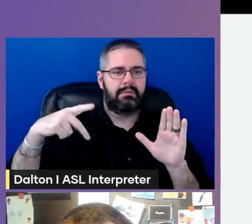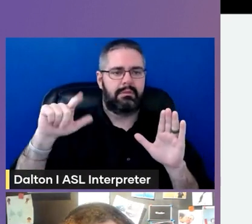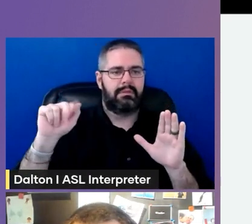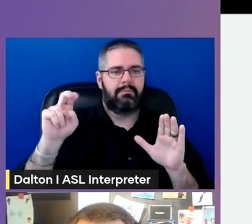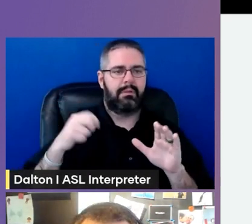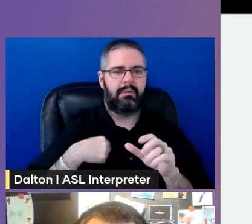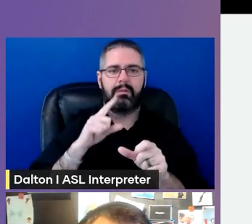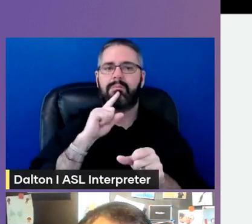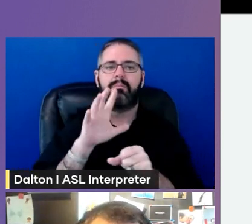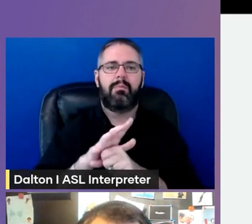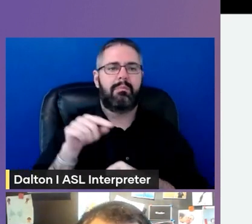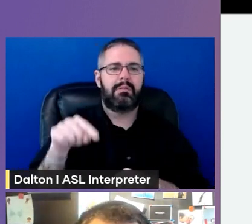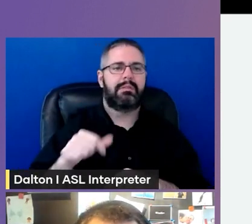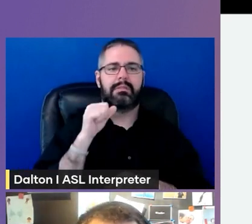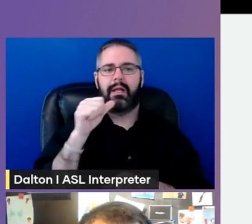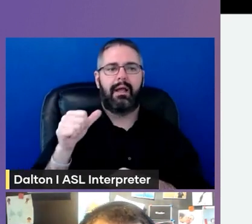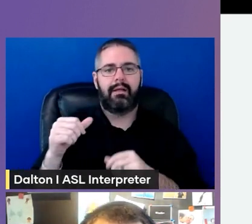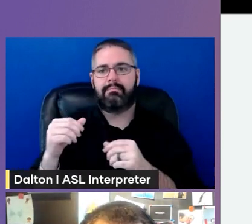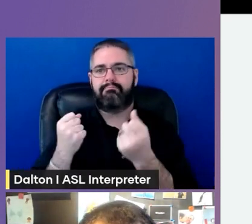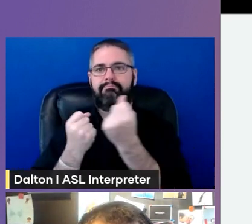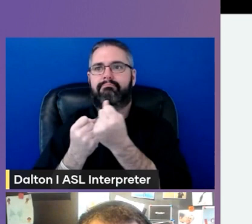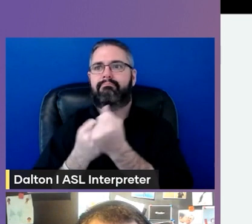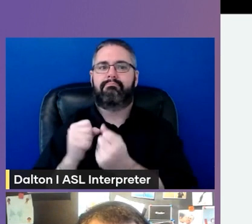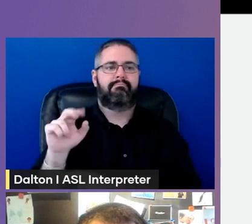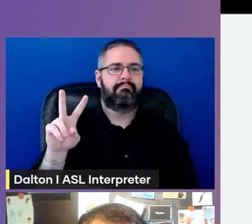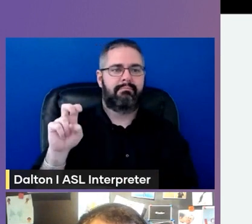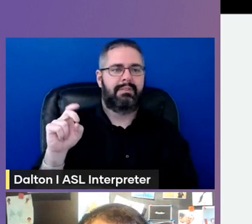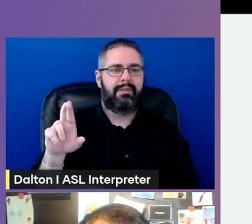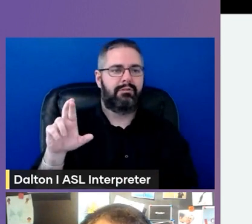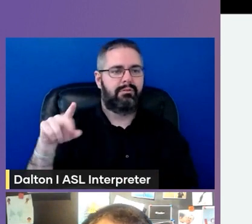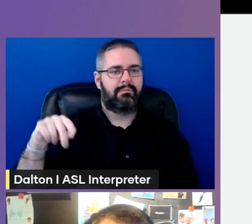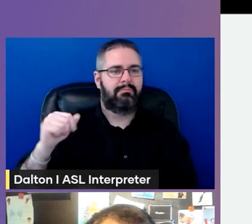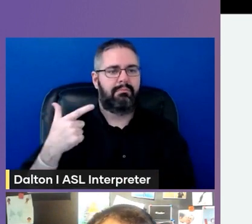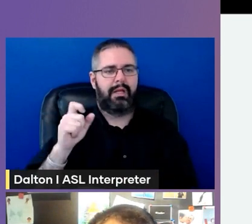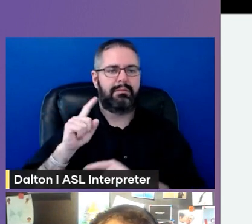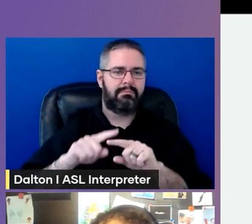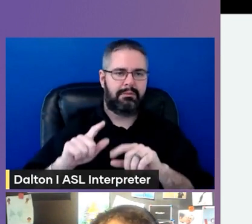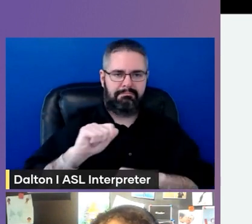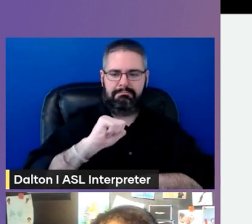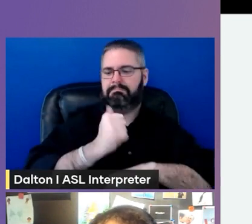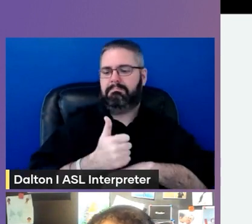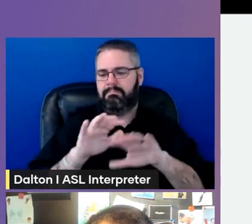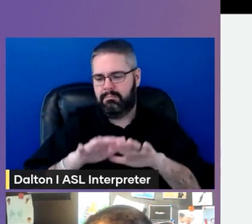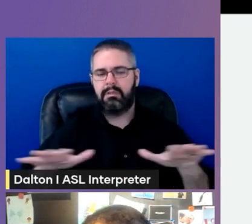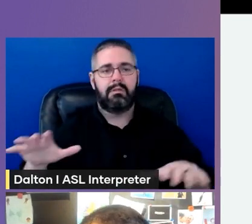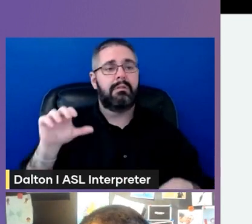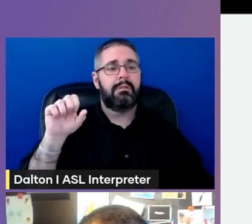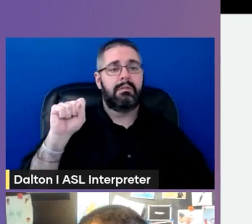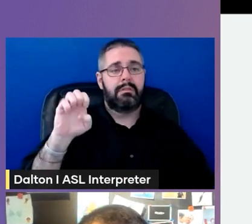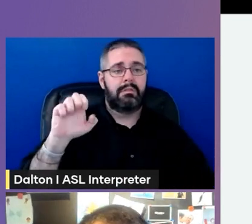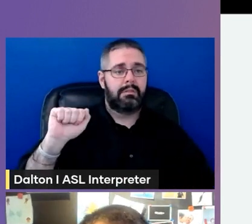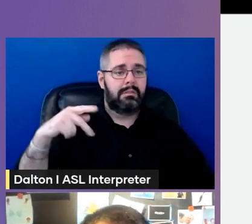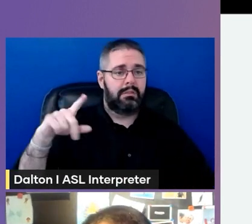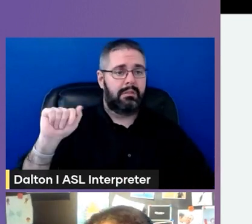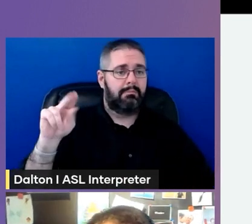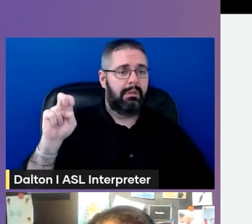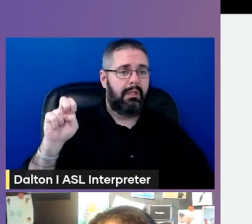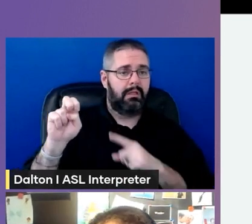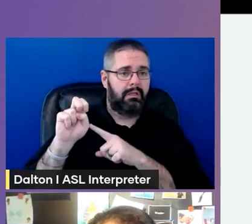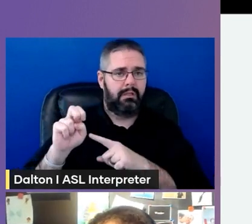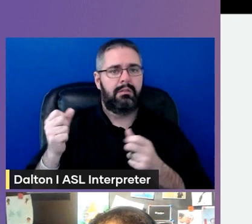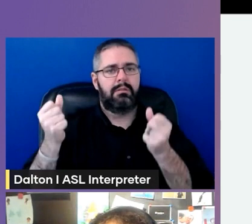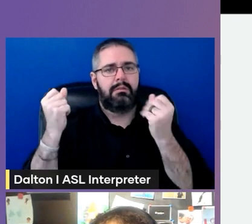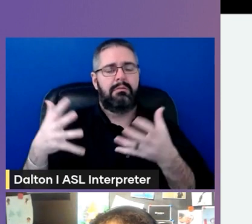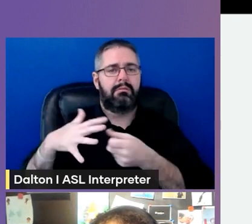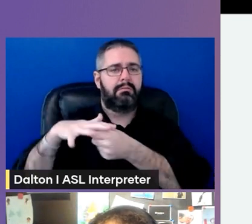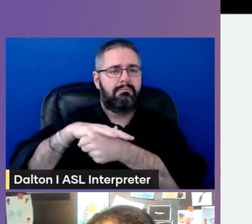a vendor page, but we need to set up the story for today. So Seaplane is a multi-region,